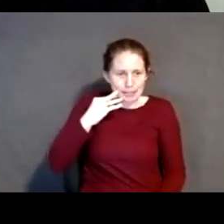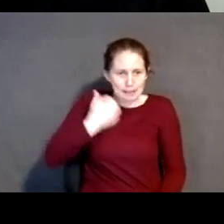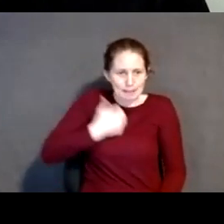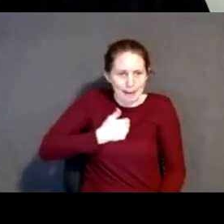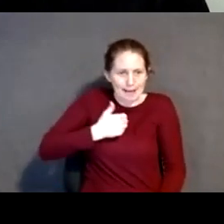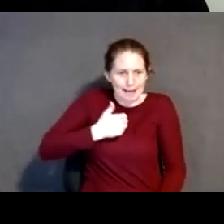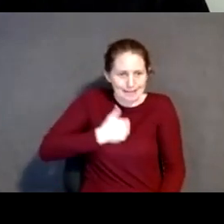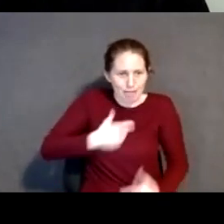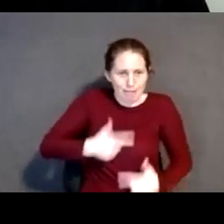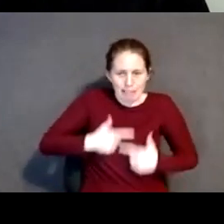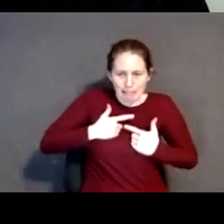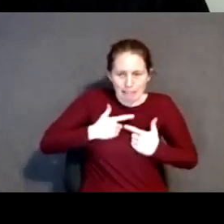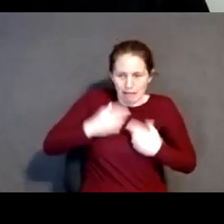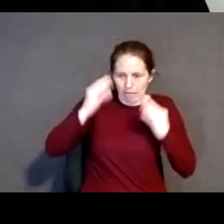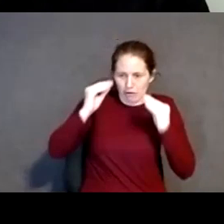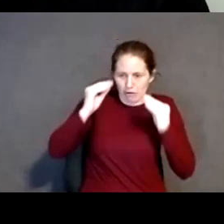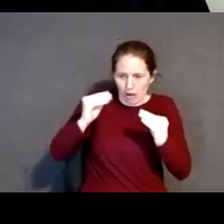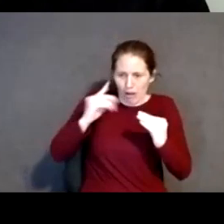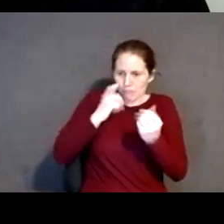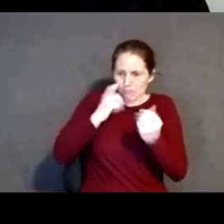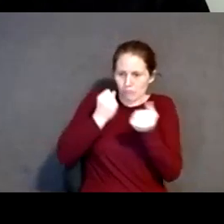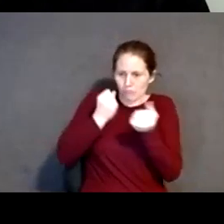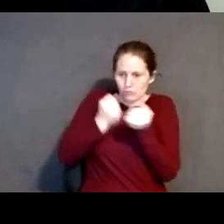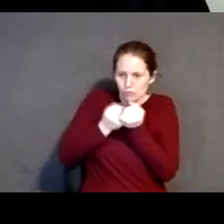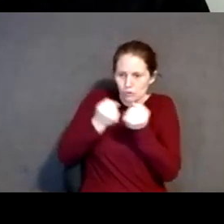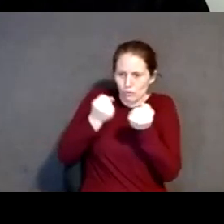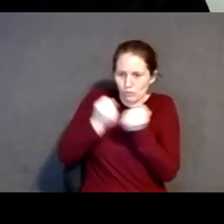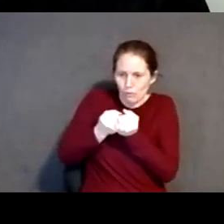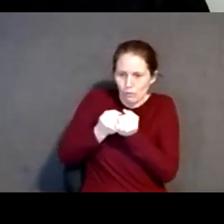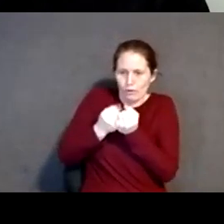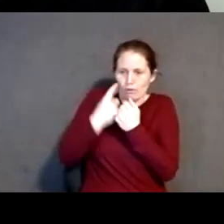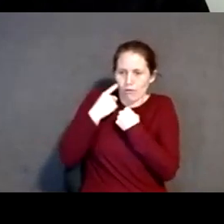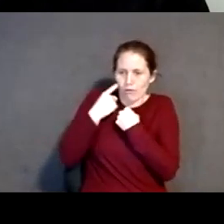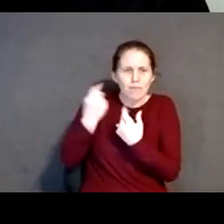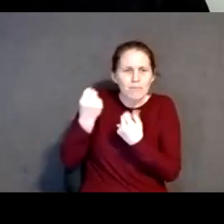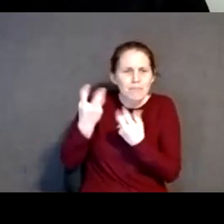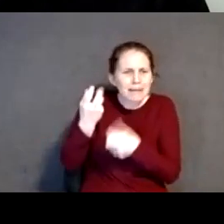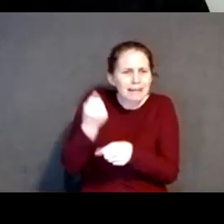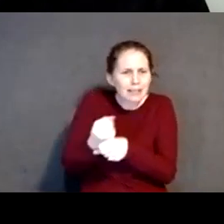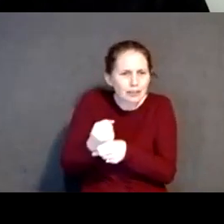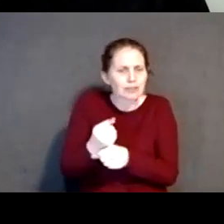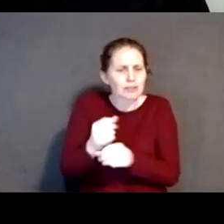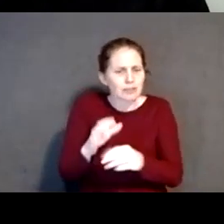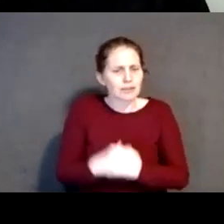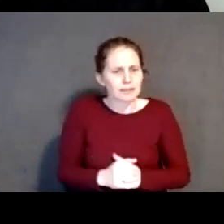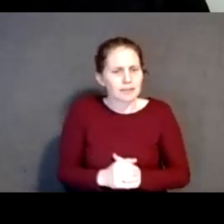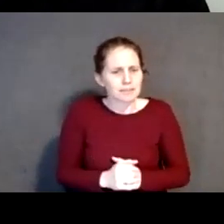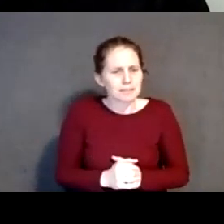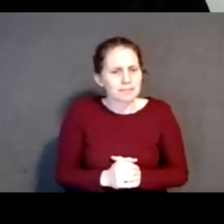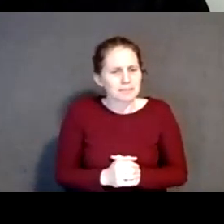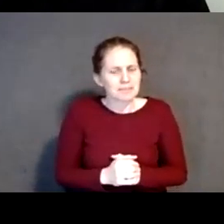experienced, taught, advocated for in 40 years. And so it always,